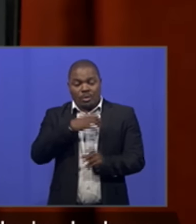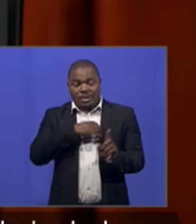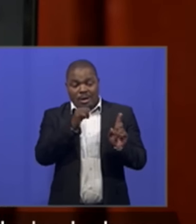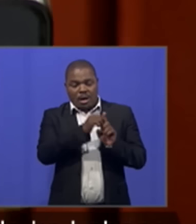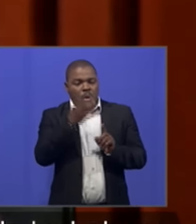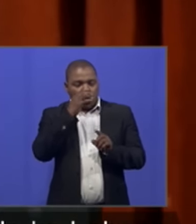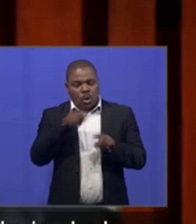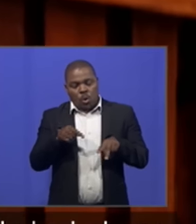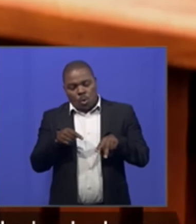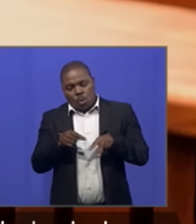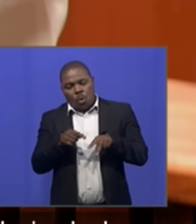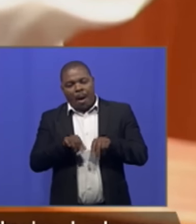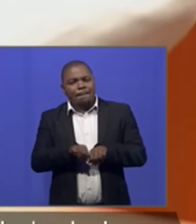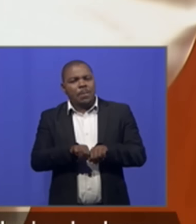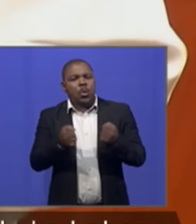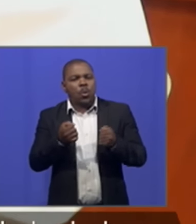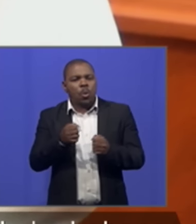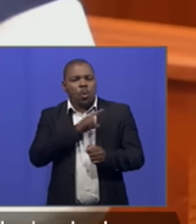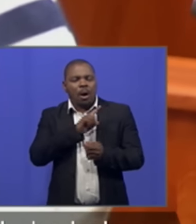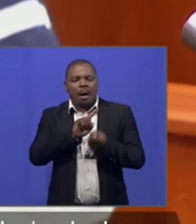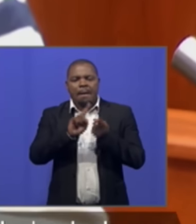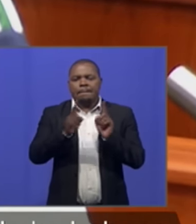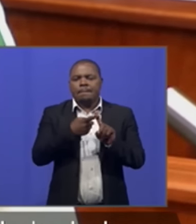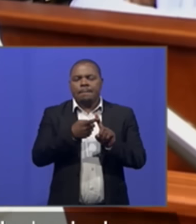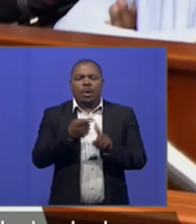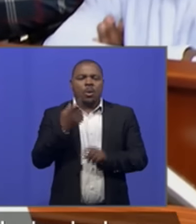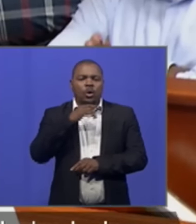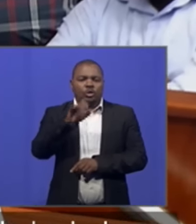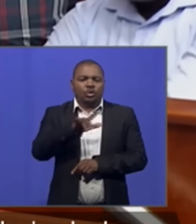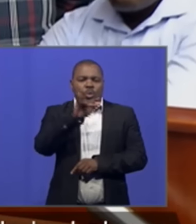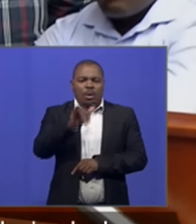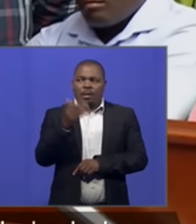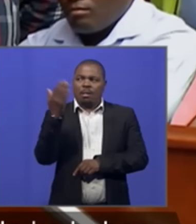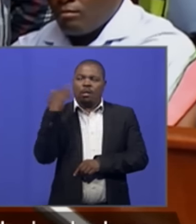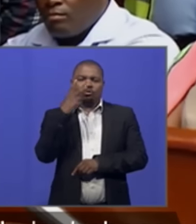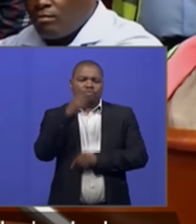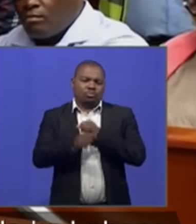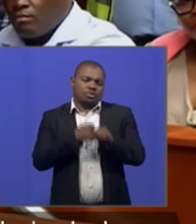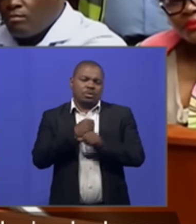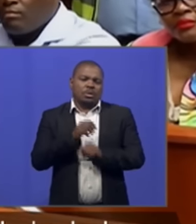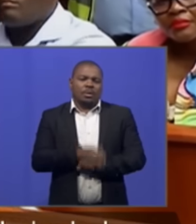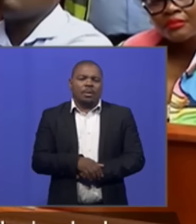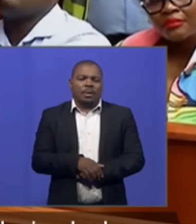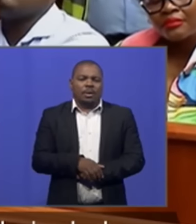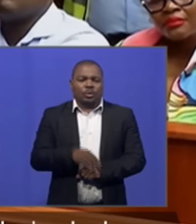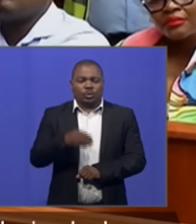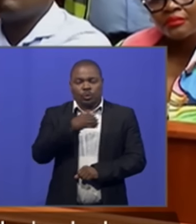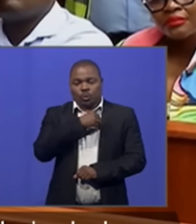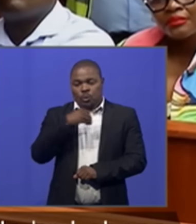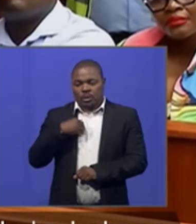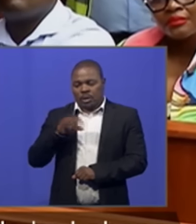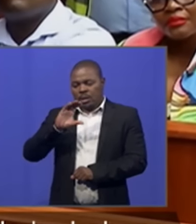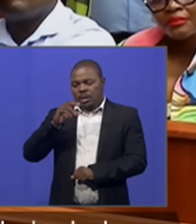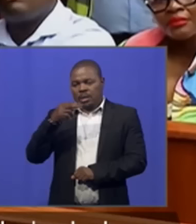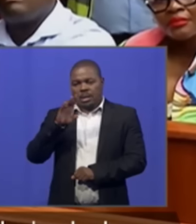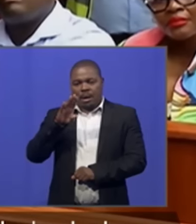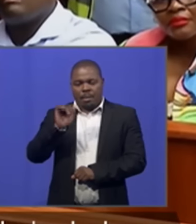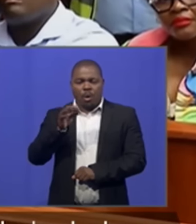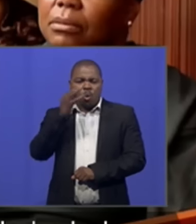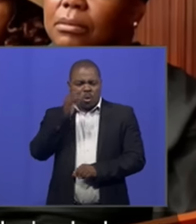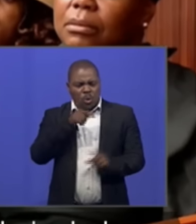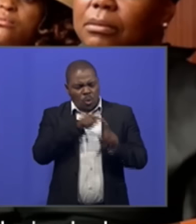robegile leoto la gagwe go latela kotsi ya kgweding ya Julae mengwaga e 2 ya go feta. Dr. Chaba o boletše ge Shebe Mapena a